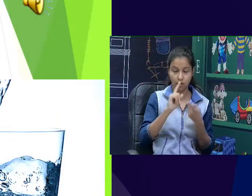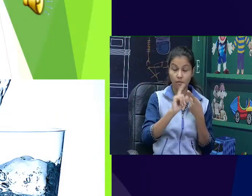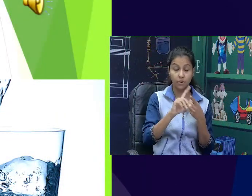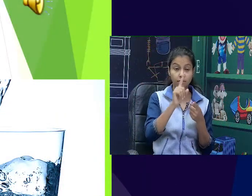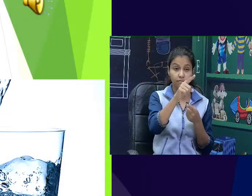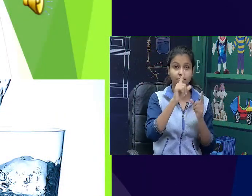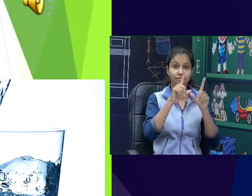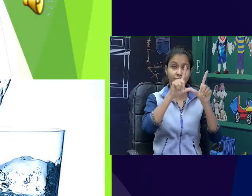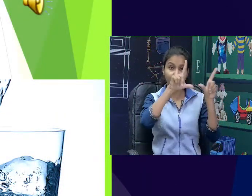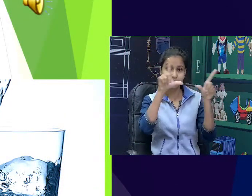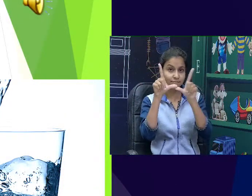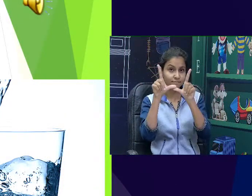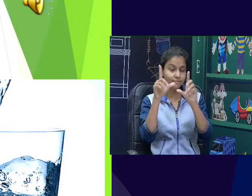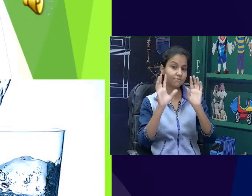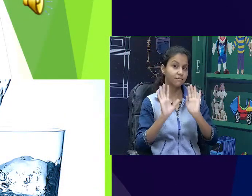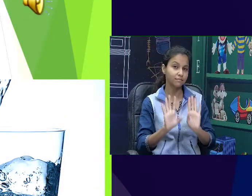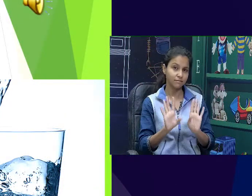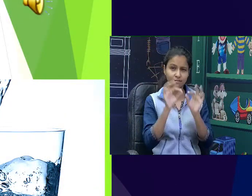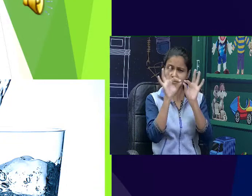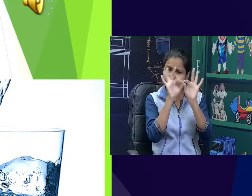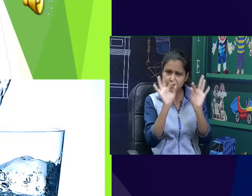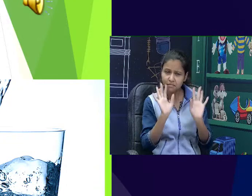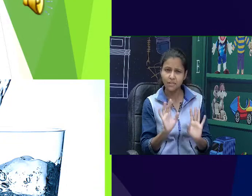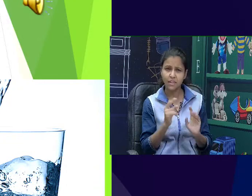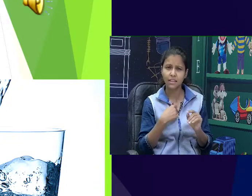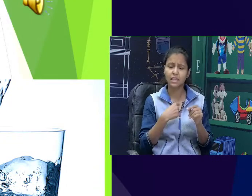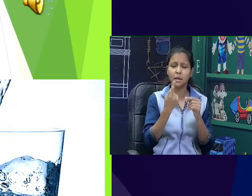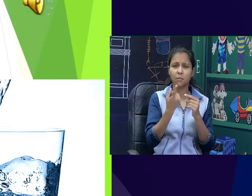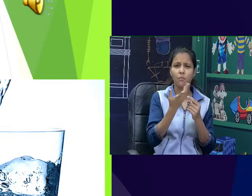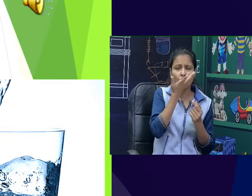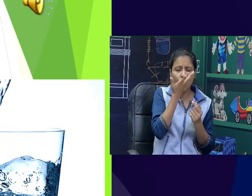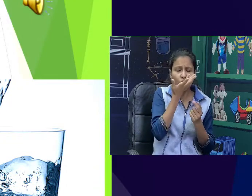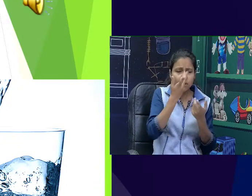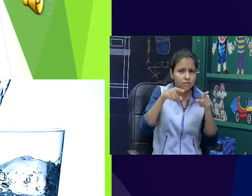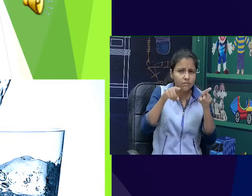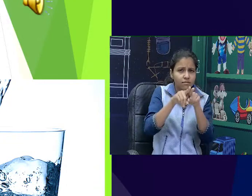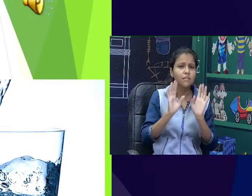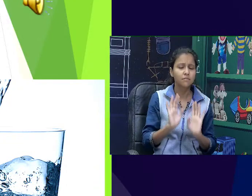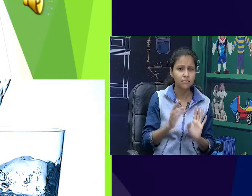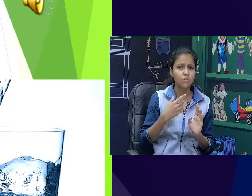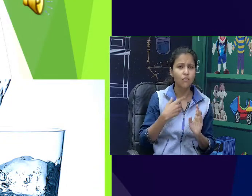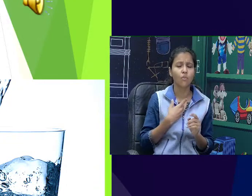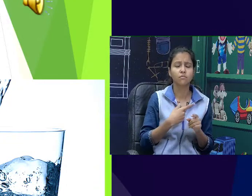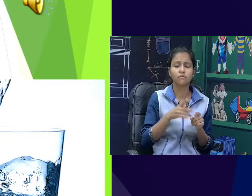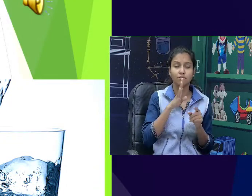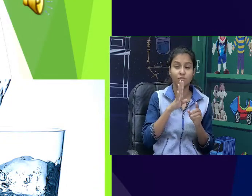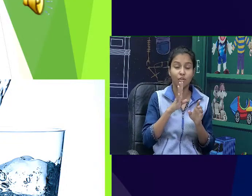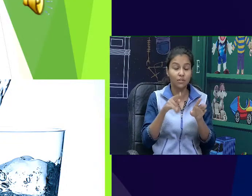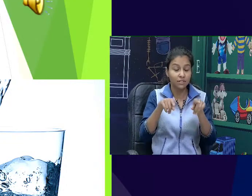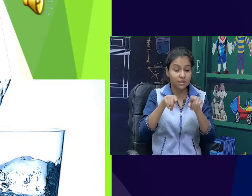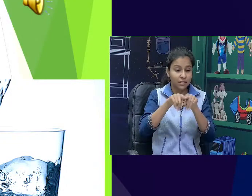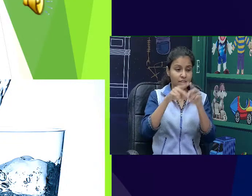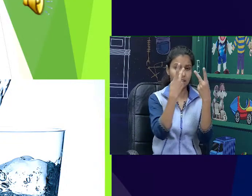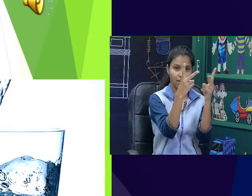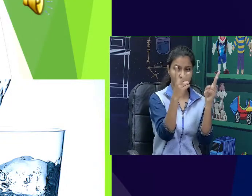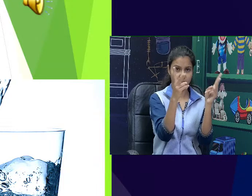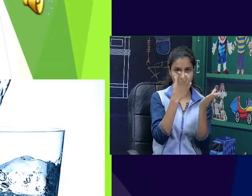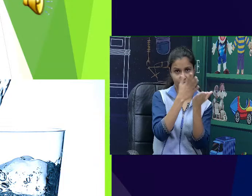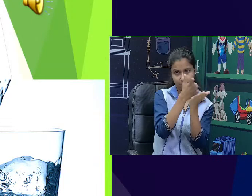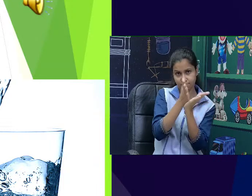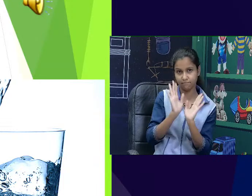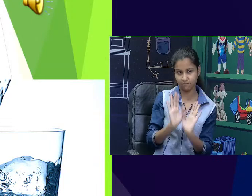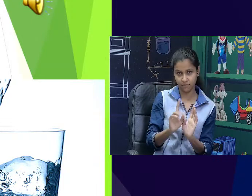we are not simply telling the students to recognize water. Right. What we are doing is, we are giving them water in different